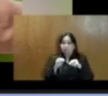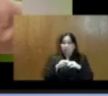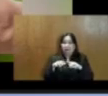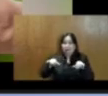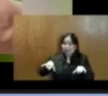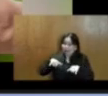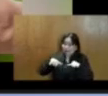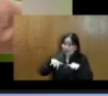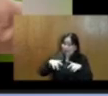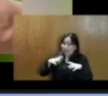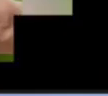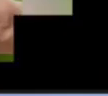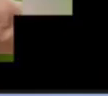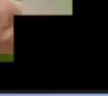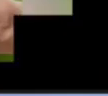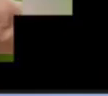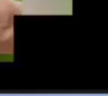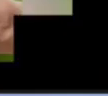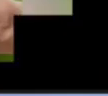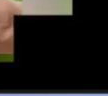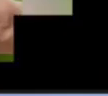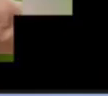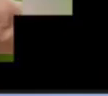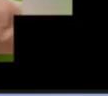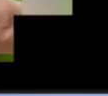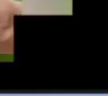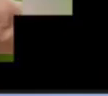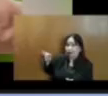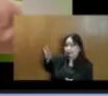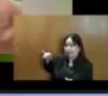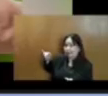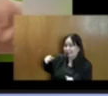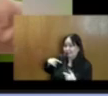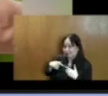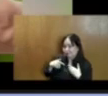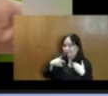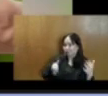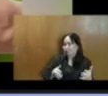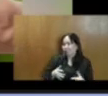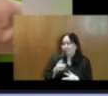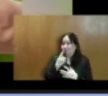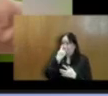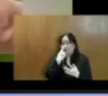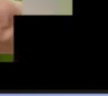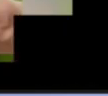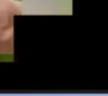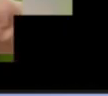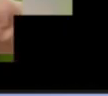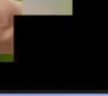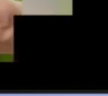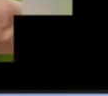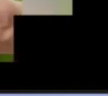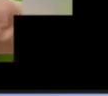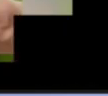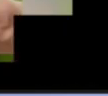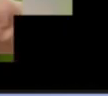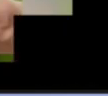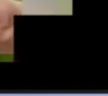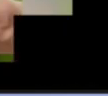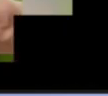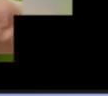behind, and all your competitors will move forward, you're left behind. Thank you. Okay, thank you very much for that. We're going to end in